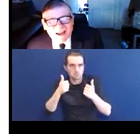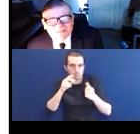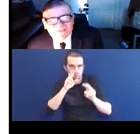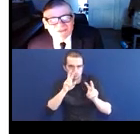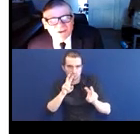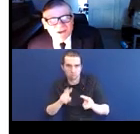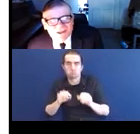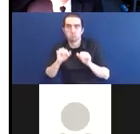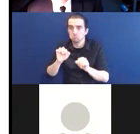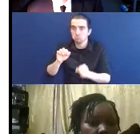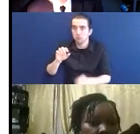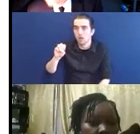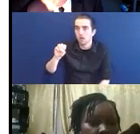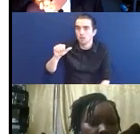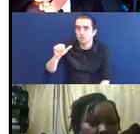Sarah, you still with us?